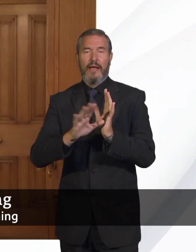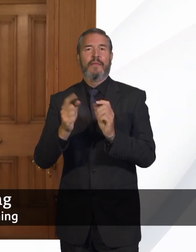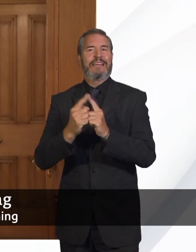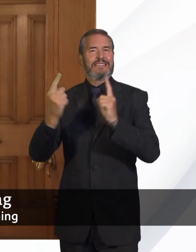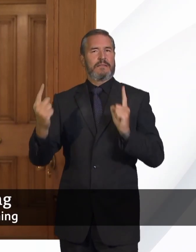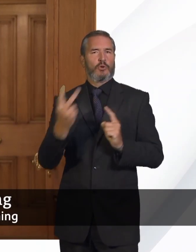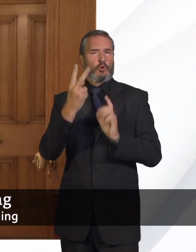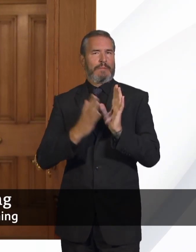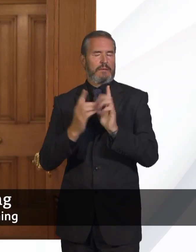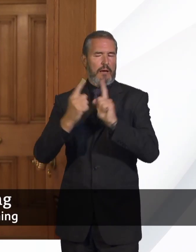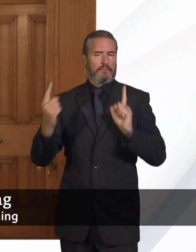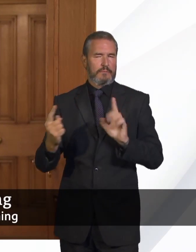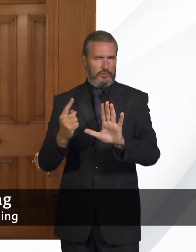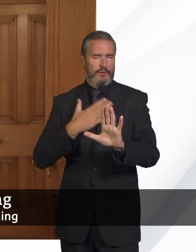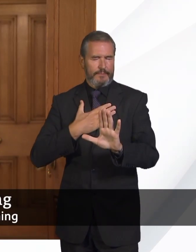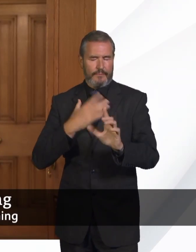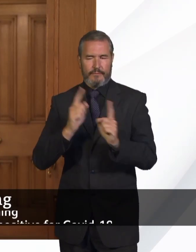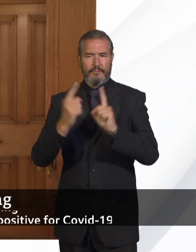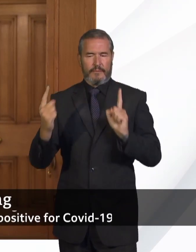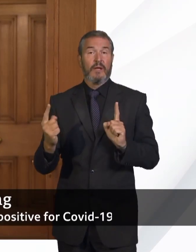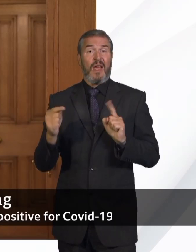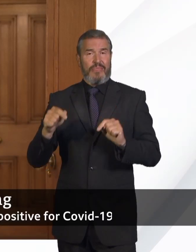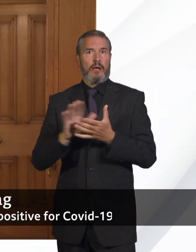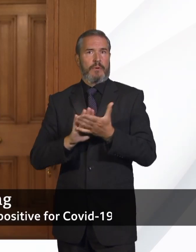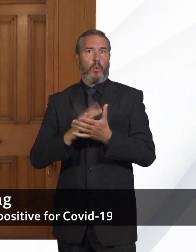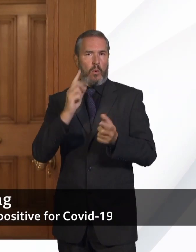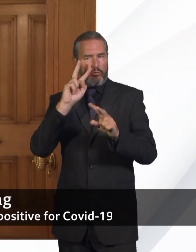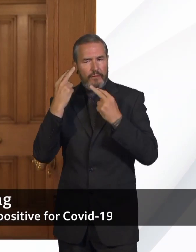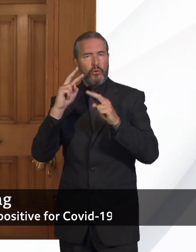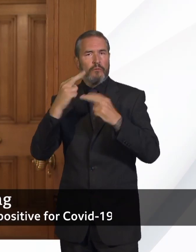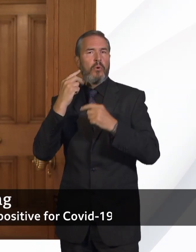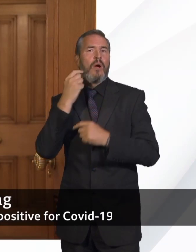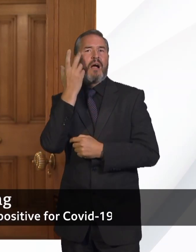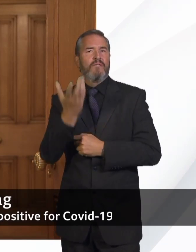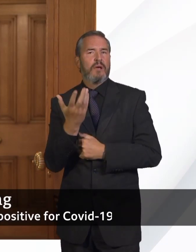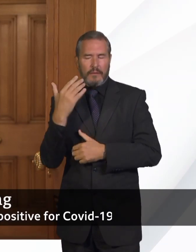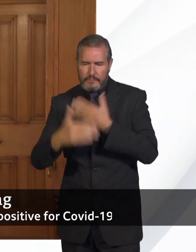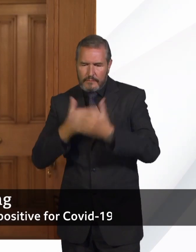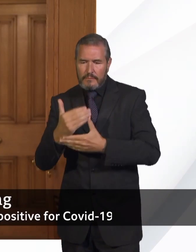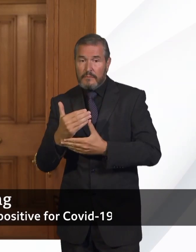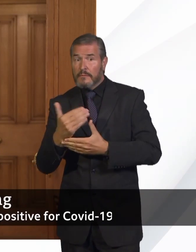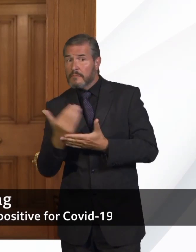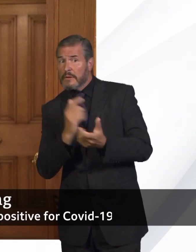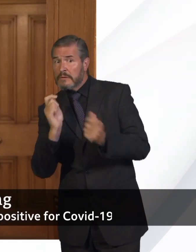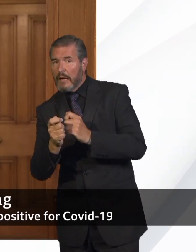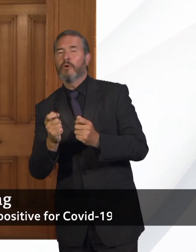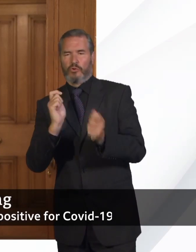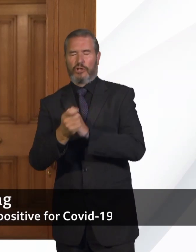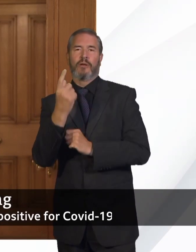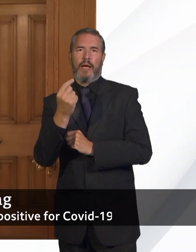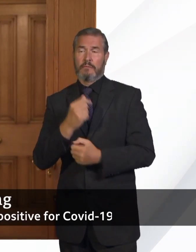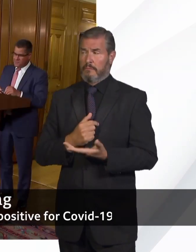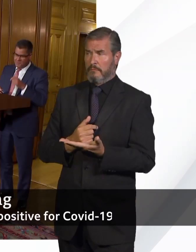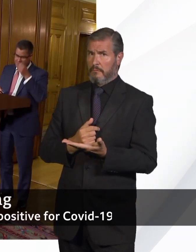the 2-metre distance, and we will of course keep this under review, and we will only make changes if it's safe to do so. Is there a